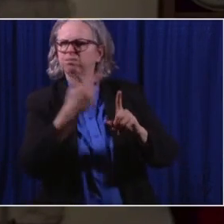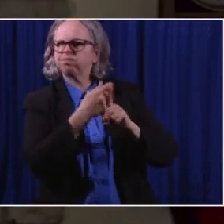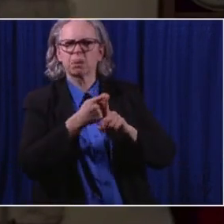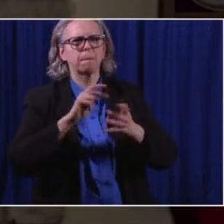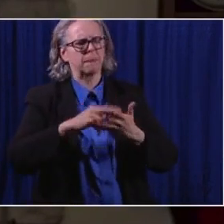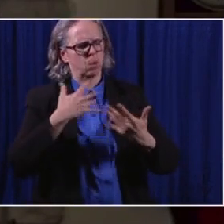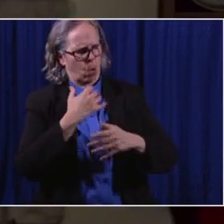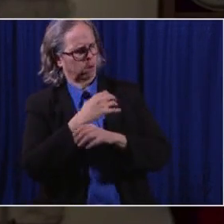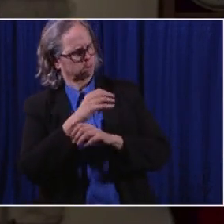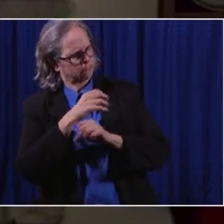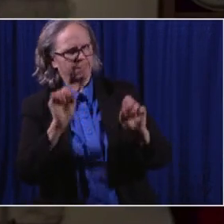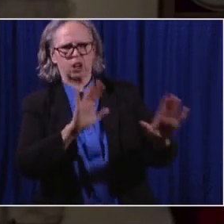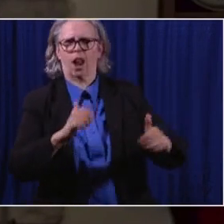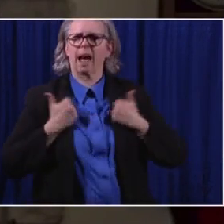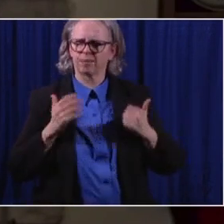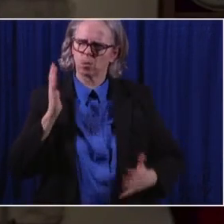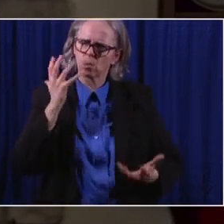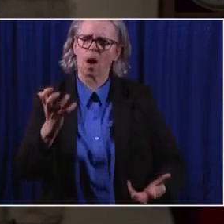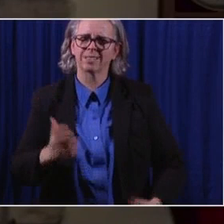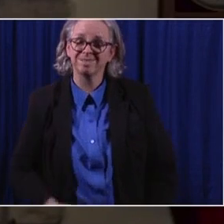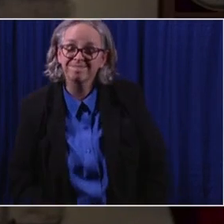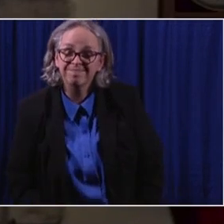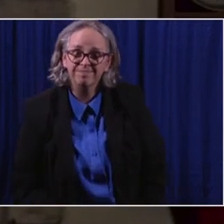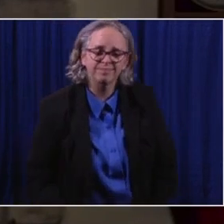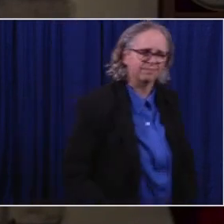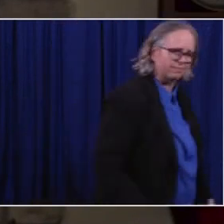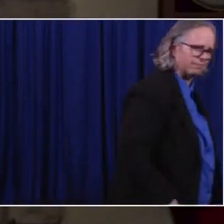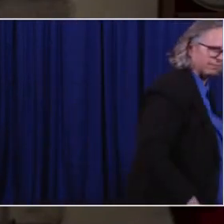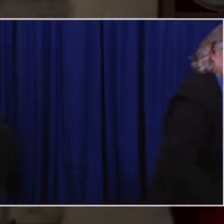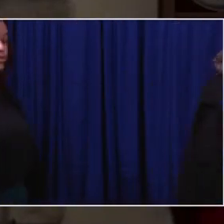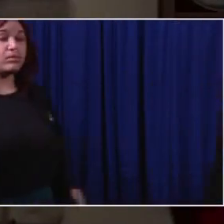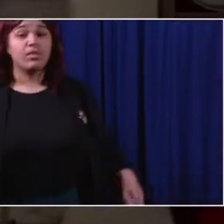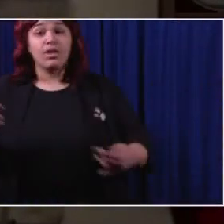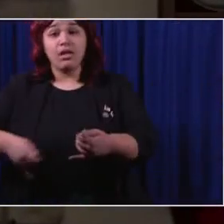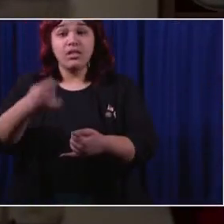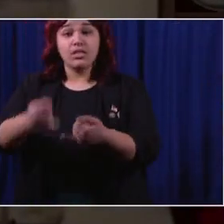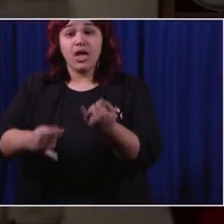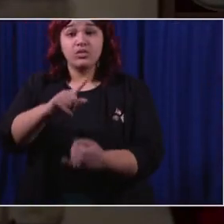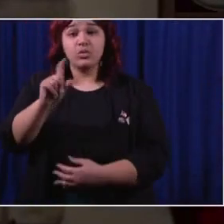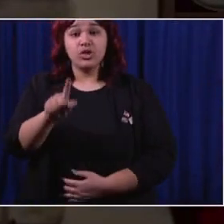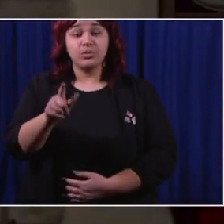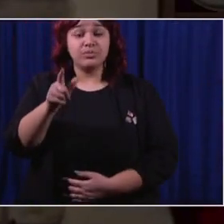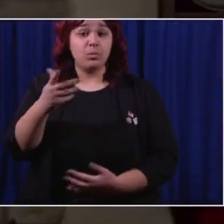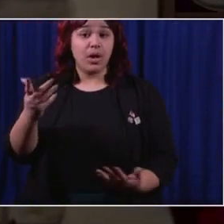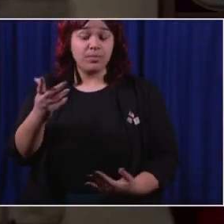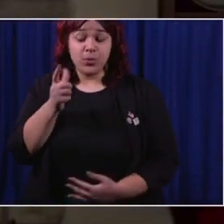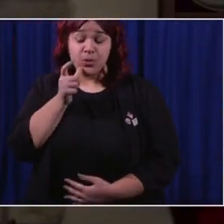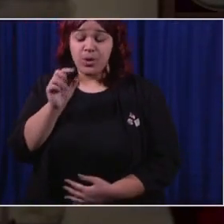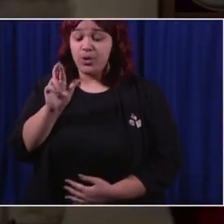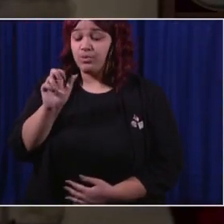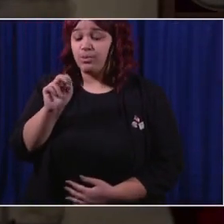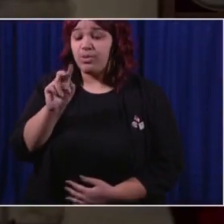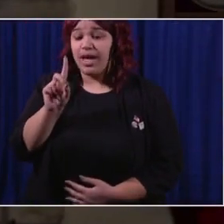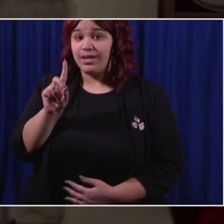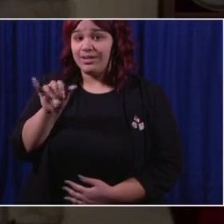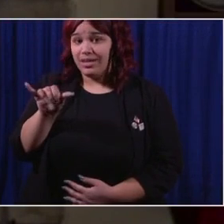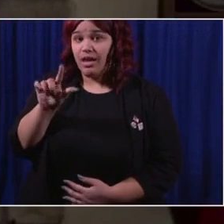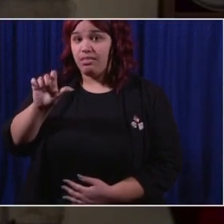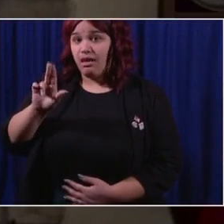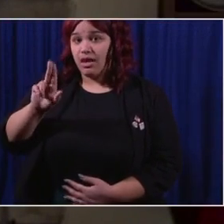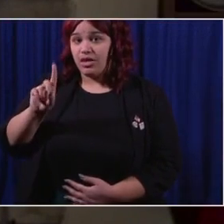Last question for today is from Randy Ludlow at the Columbus Dispatch. Hey, Randy. Good afternoon, Governor, and Merry Christmas.